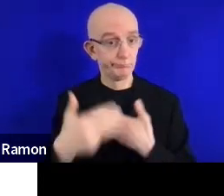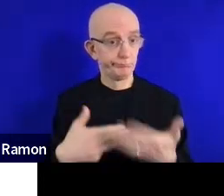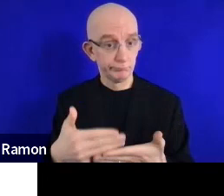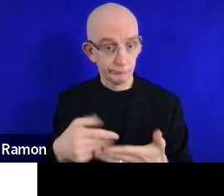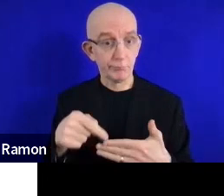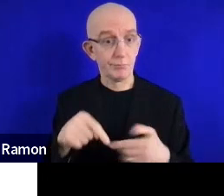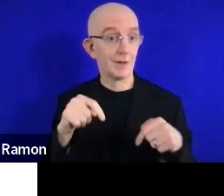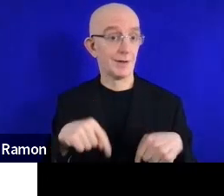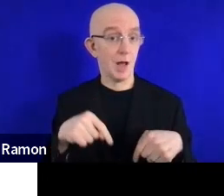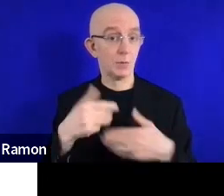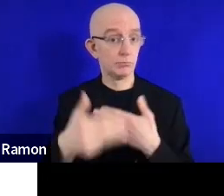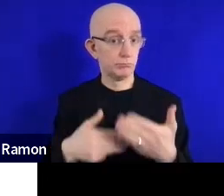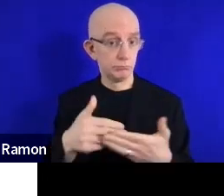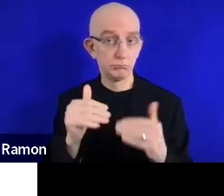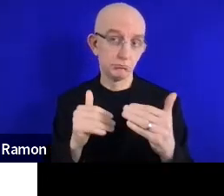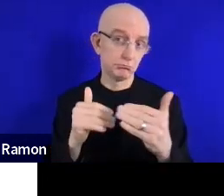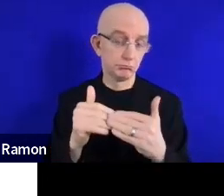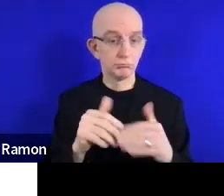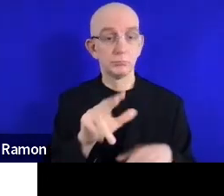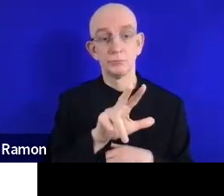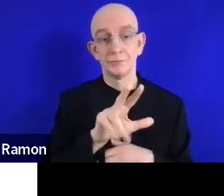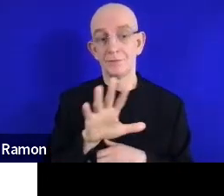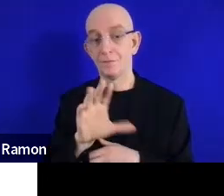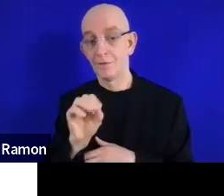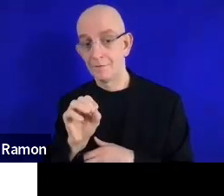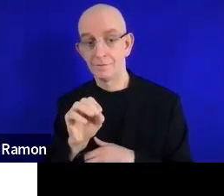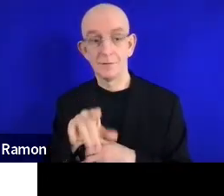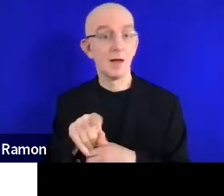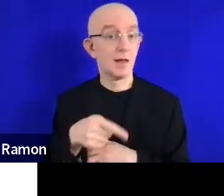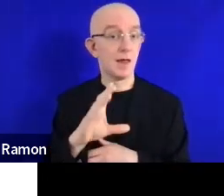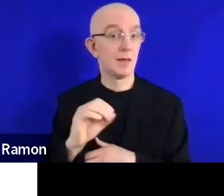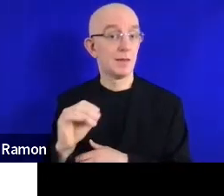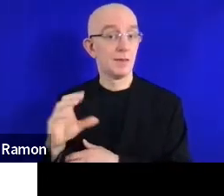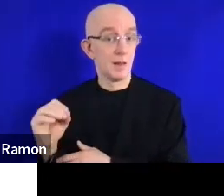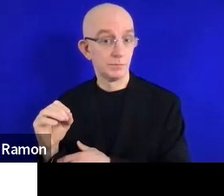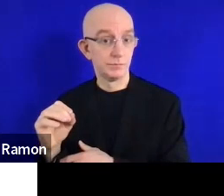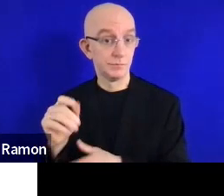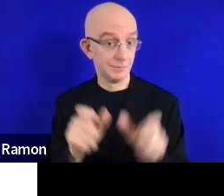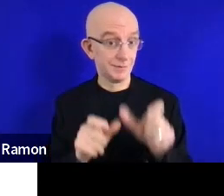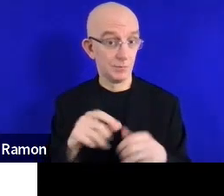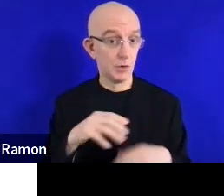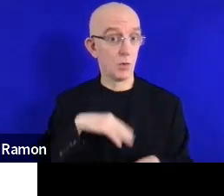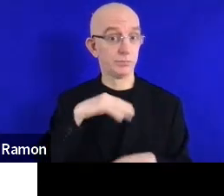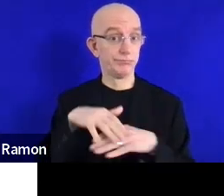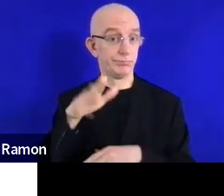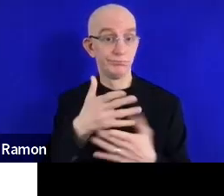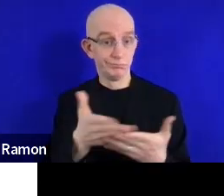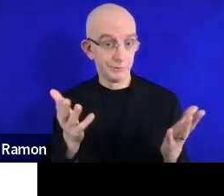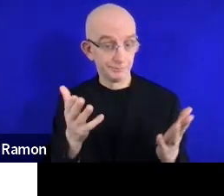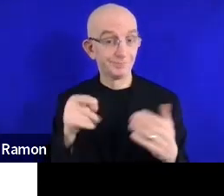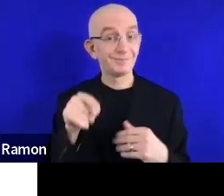of disability. The cash transfer among the older persons started at